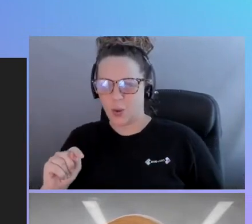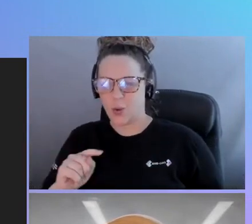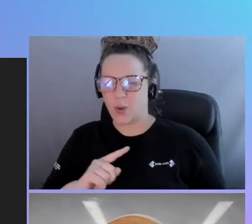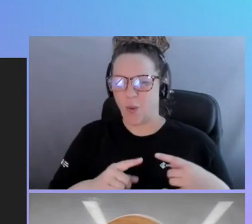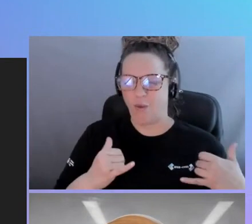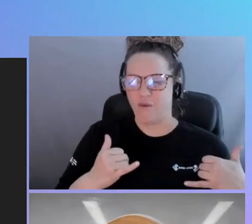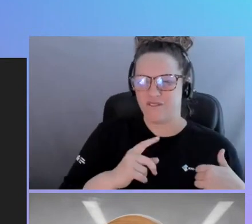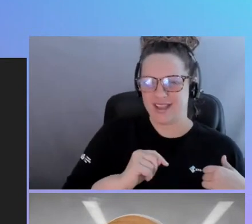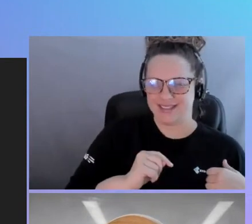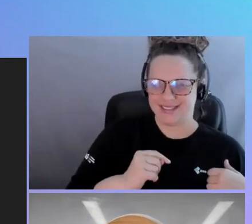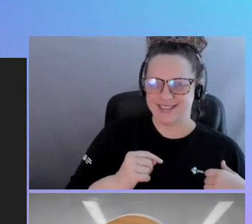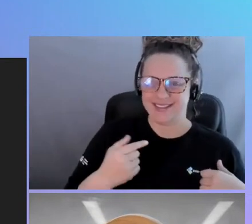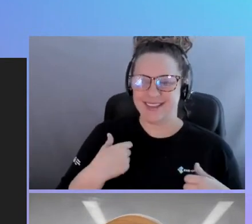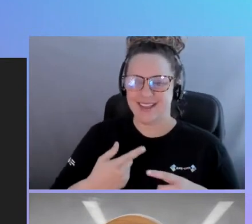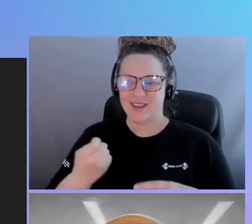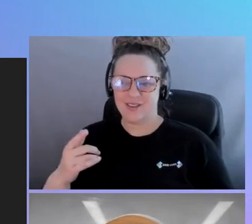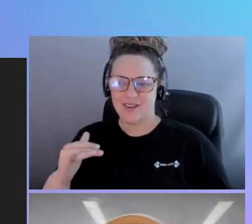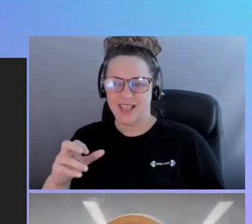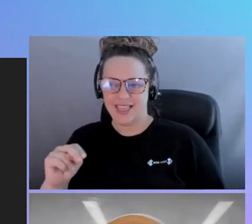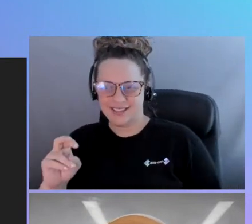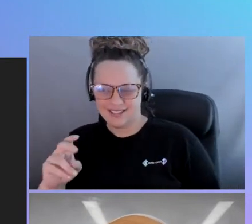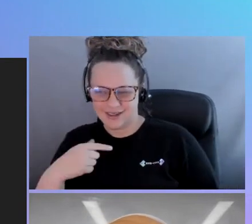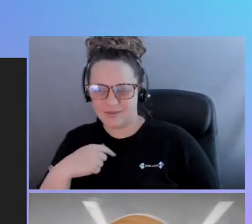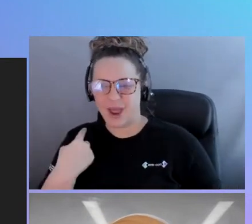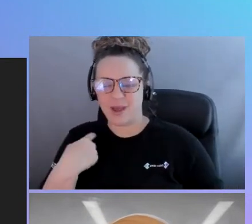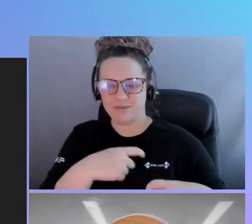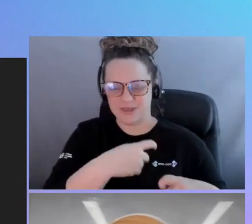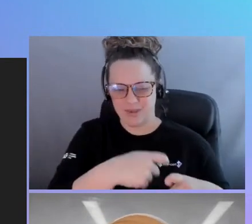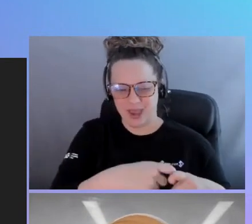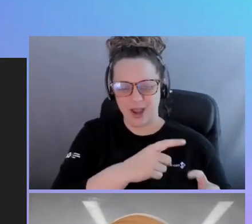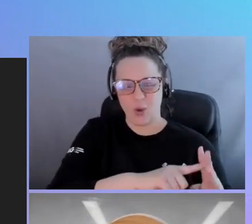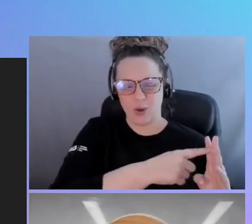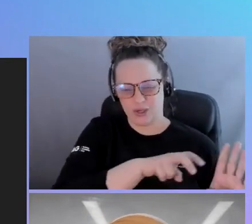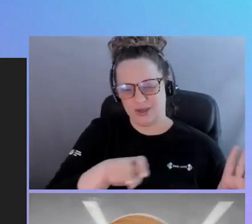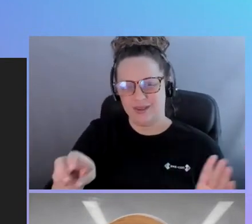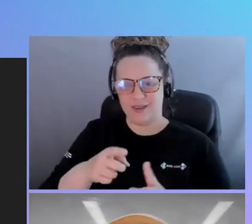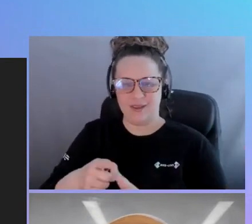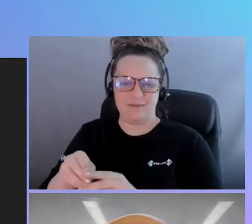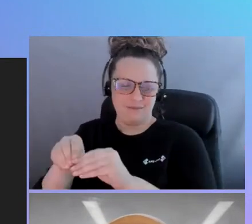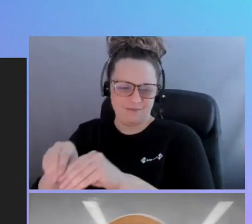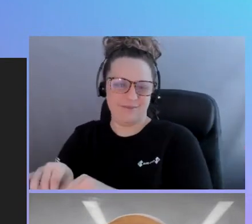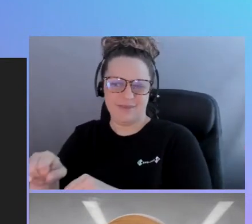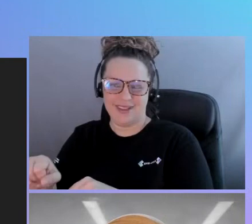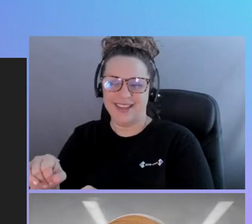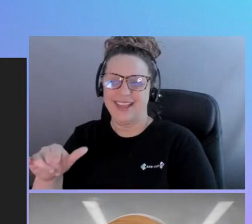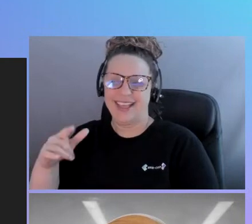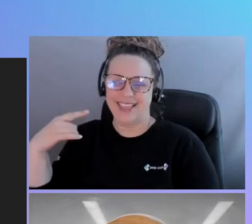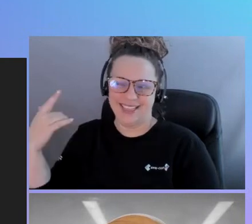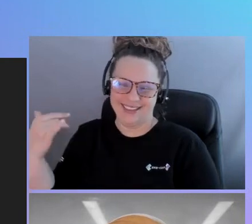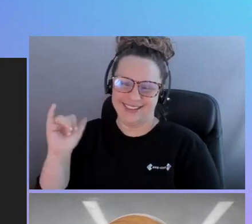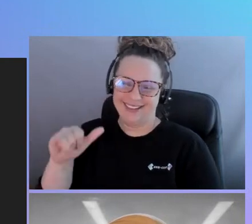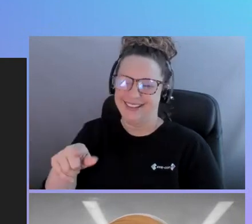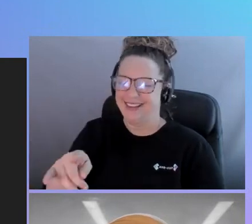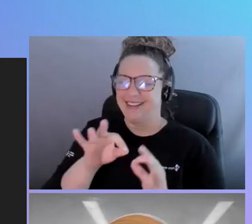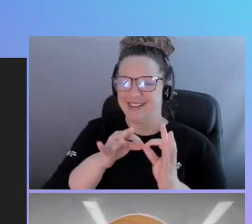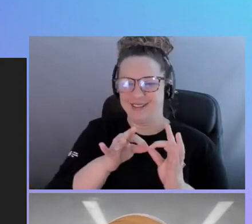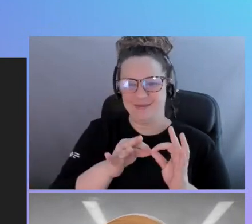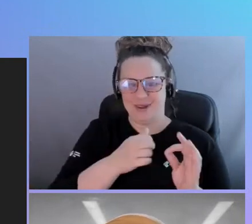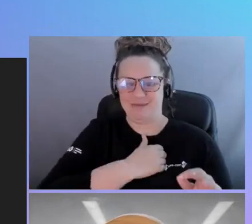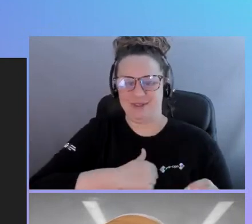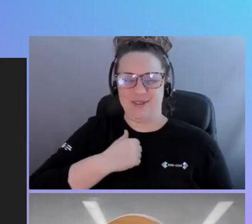originally from Spain, if you're wondering where this thick accent is coming from. And apologies to the interpreters